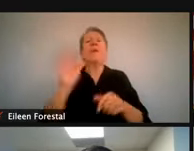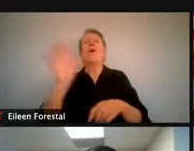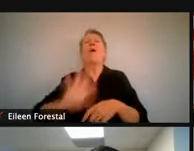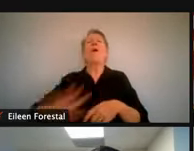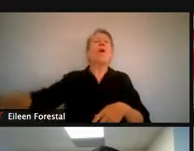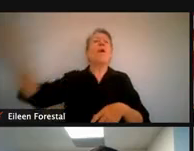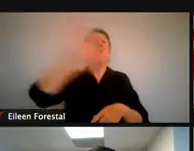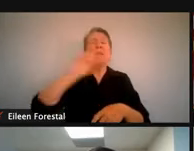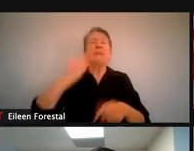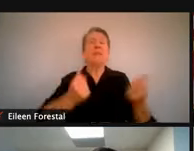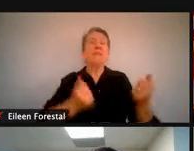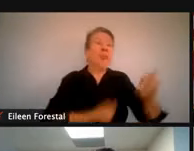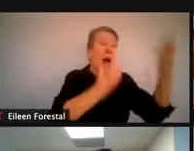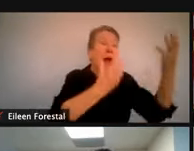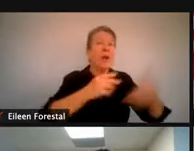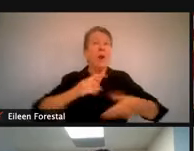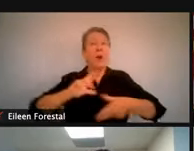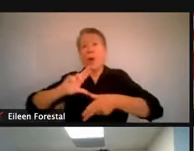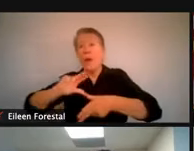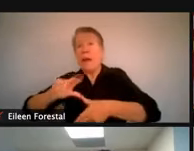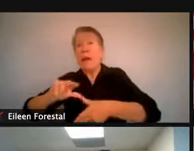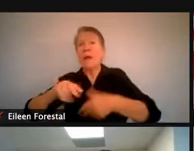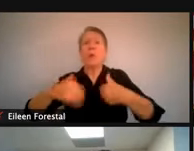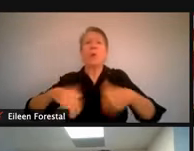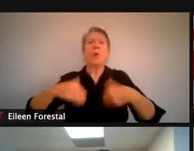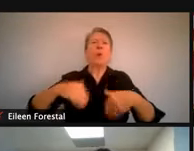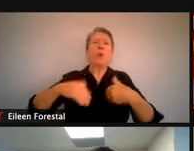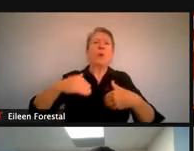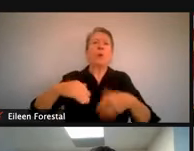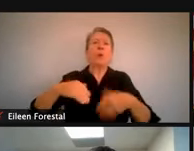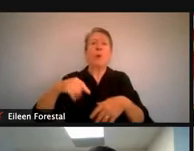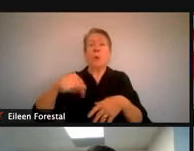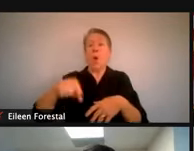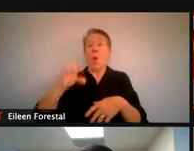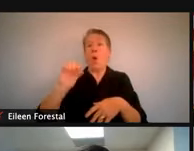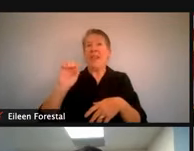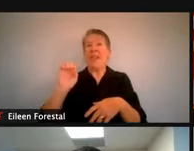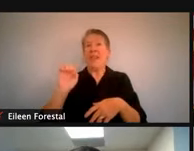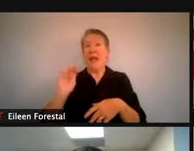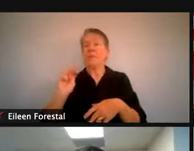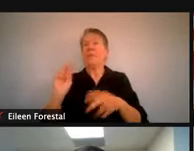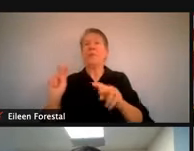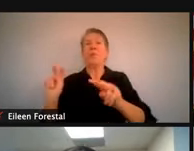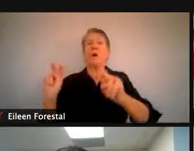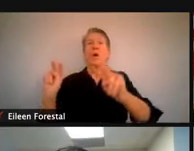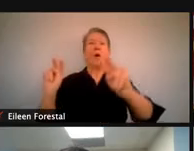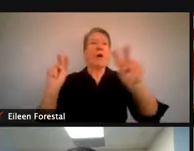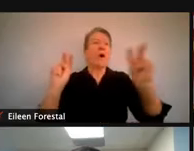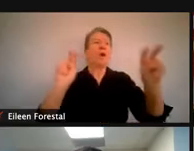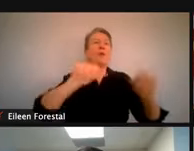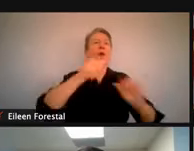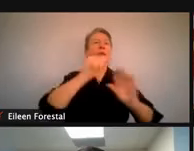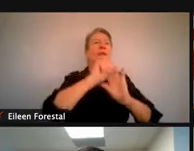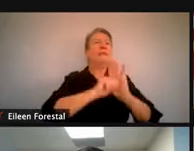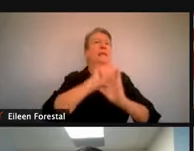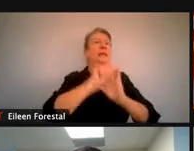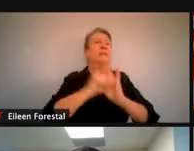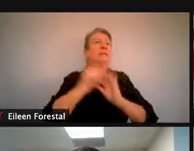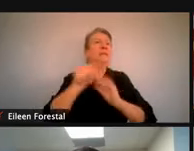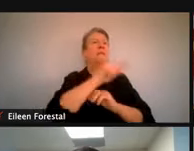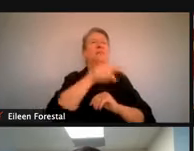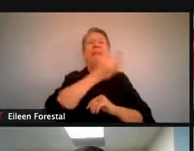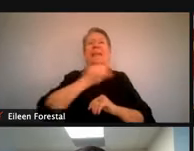Governor, or OEM is monitoring any of those emergency management assistance requests that come in, regardless of whether it's from the Gulf states,